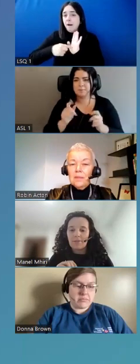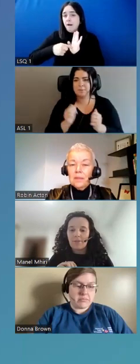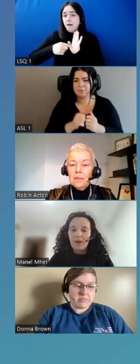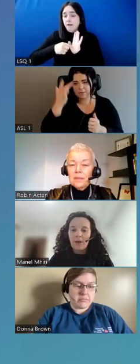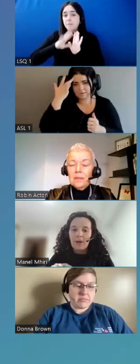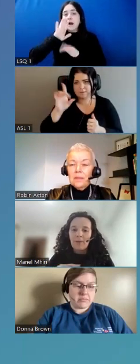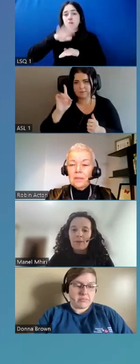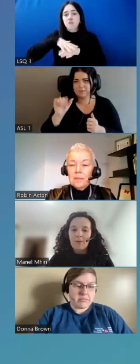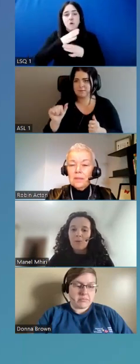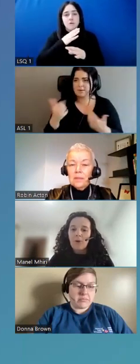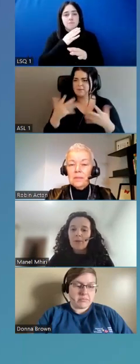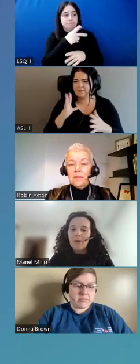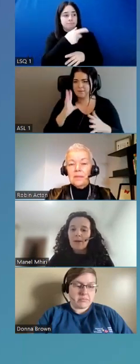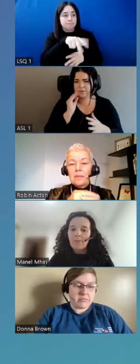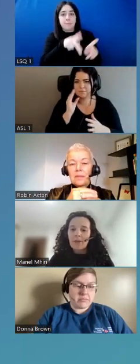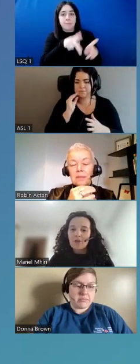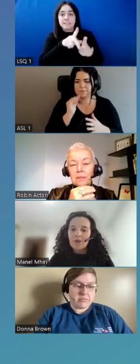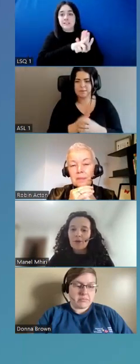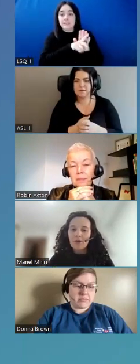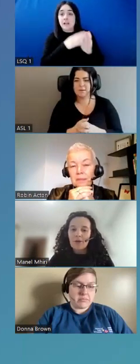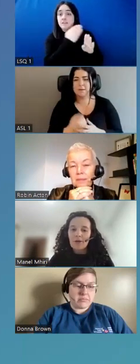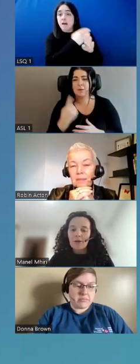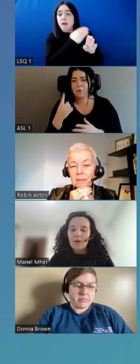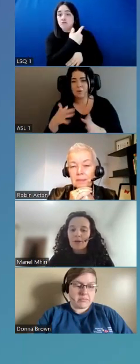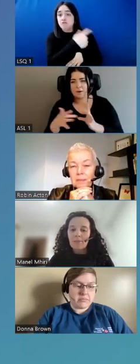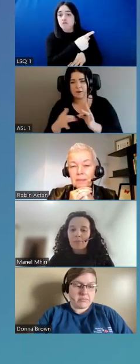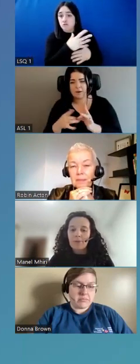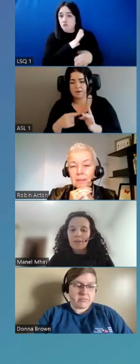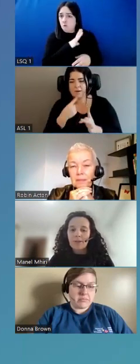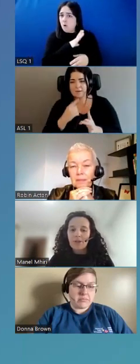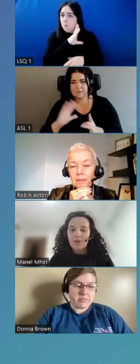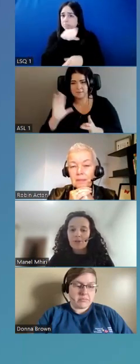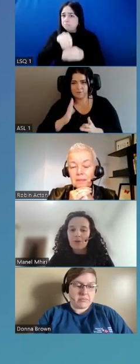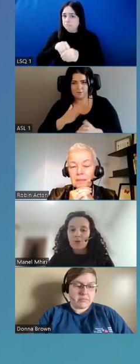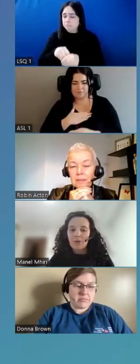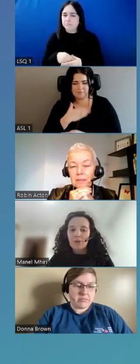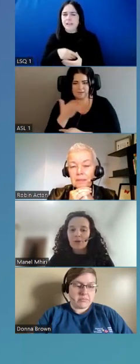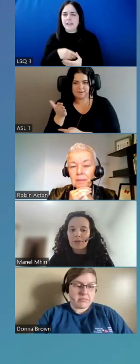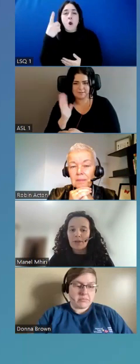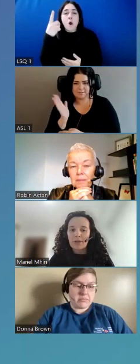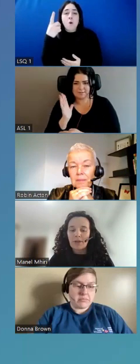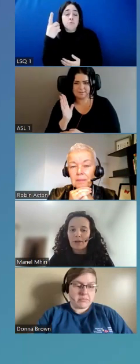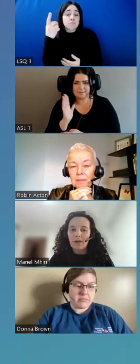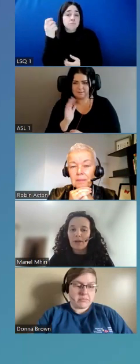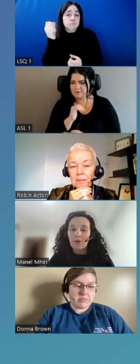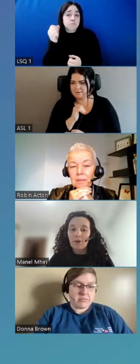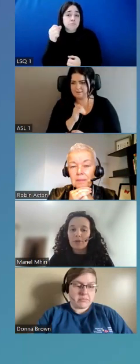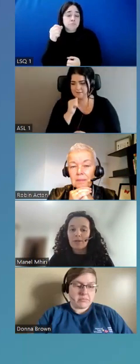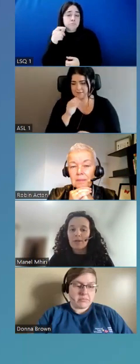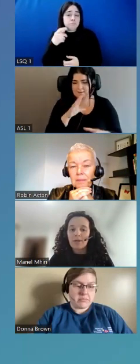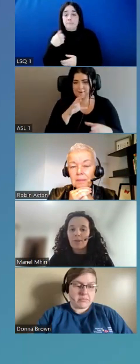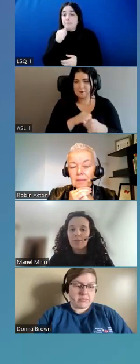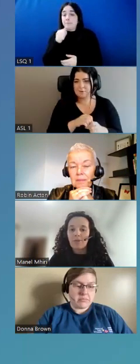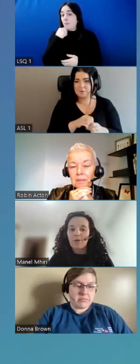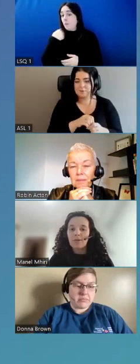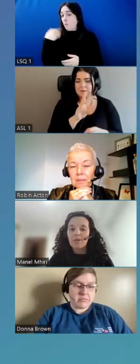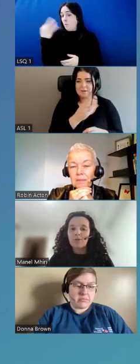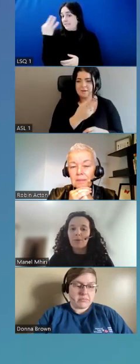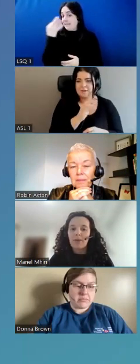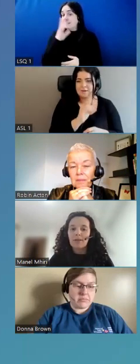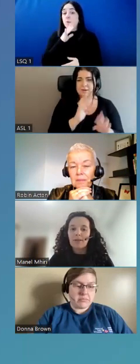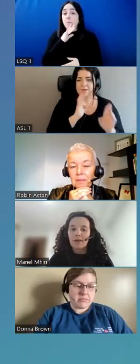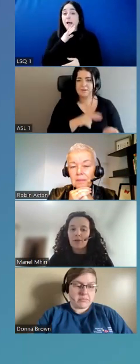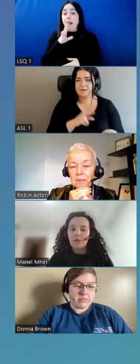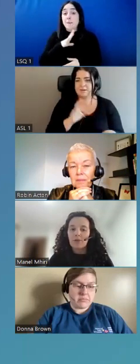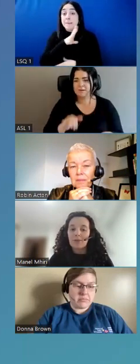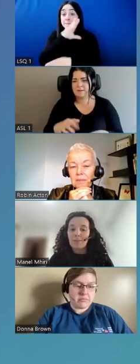disabilities. Maybe the one that I mentioned earlier in my presentation, which was not included, is the reference to